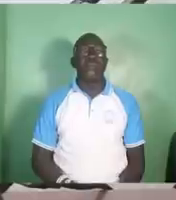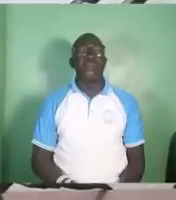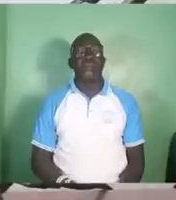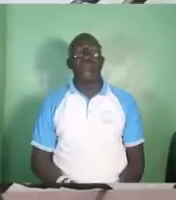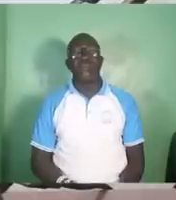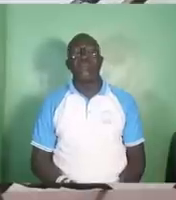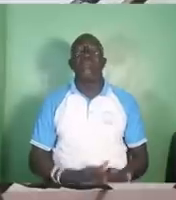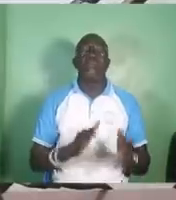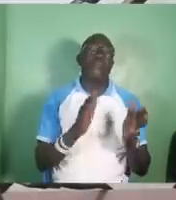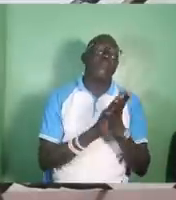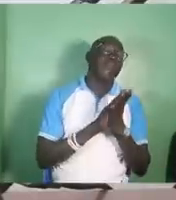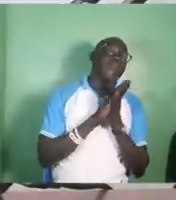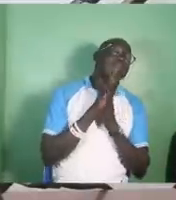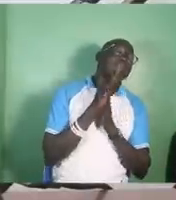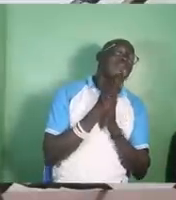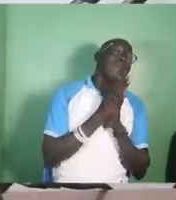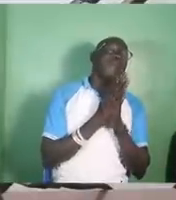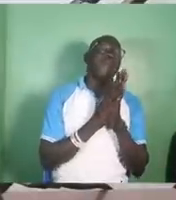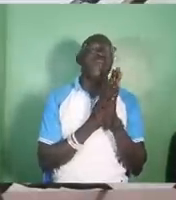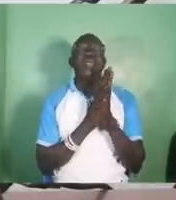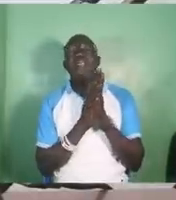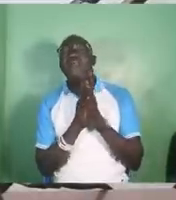Ise to lo gba la.